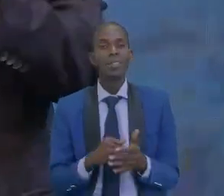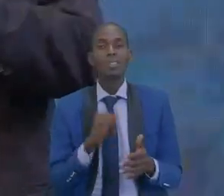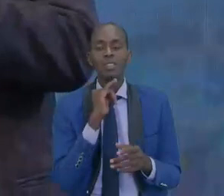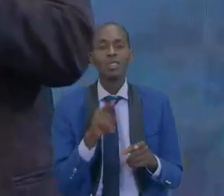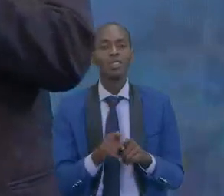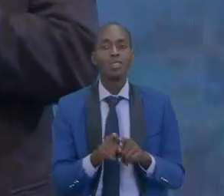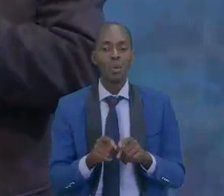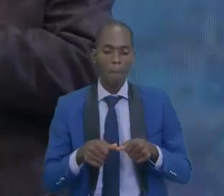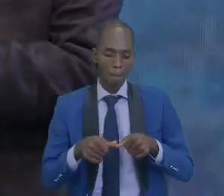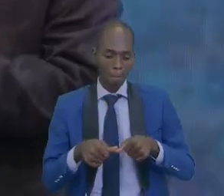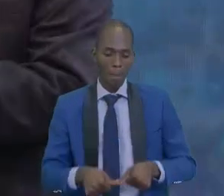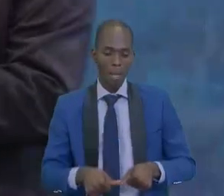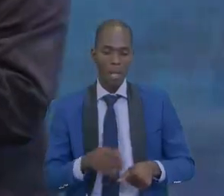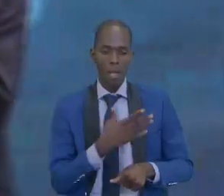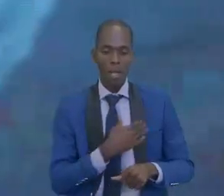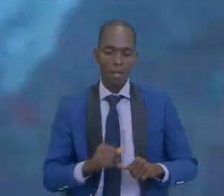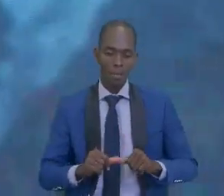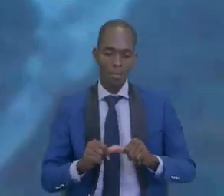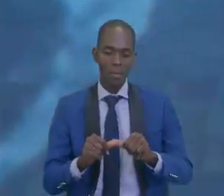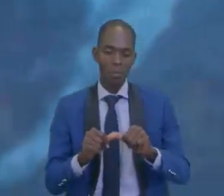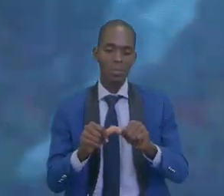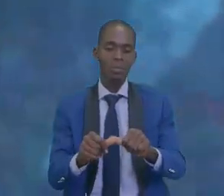permanent and perpetual.